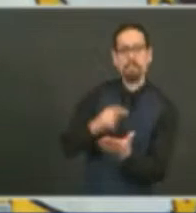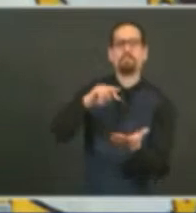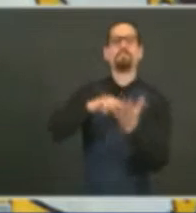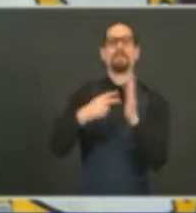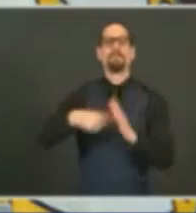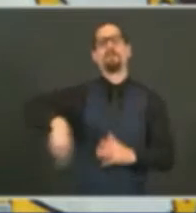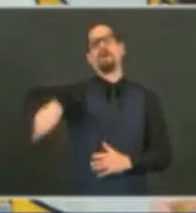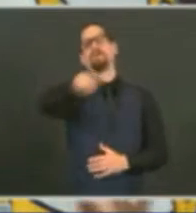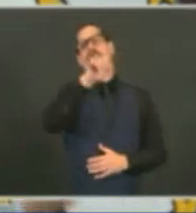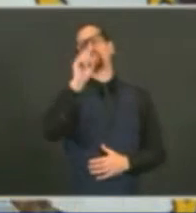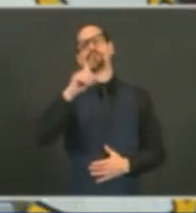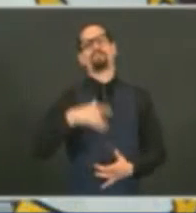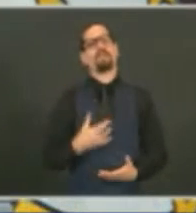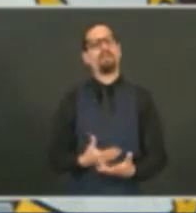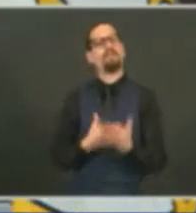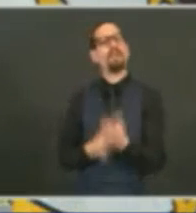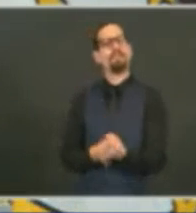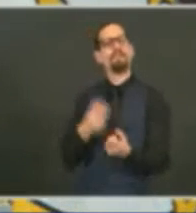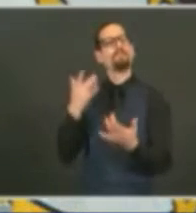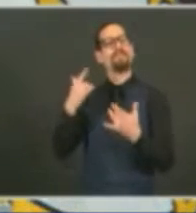have.